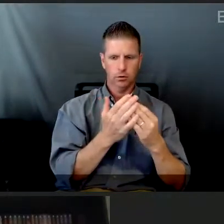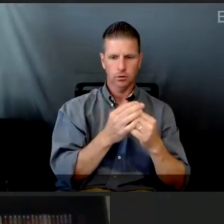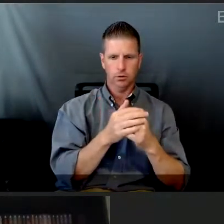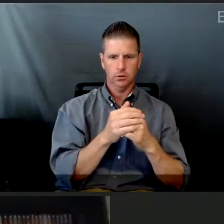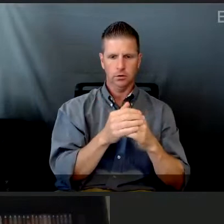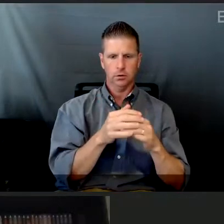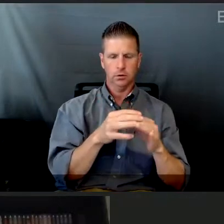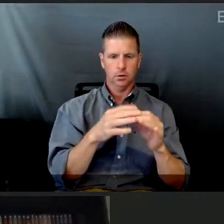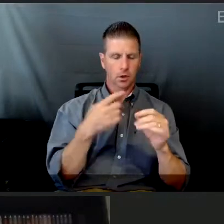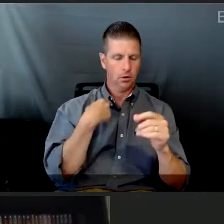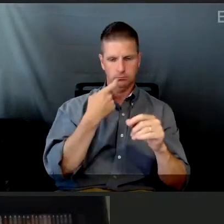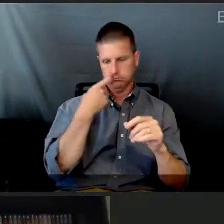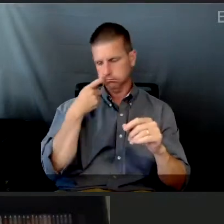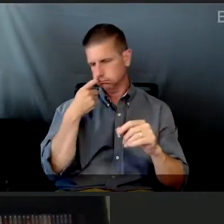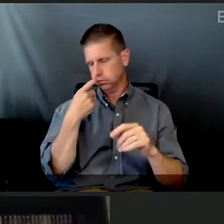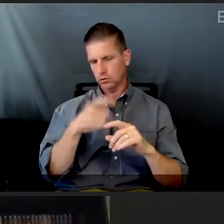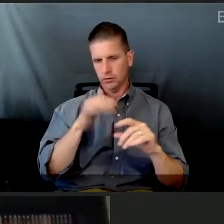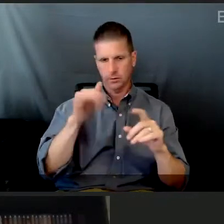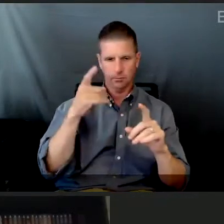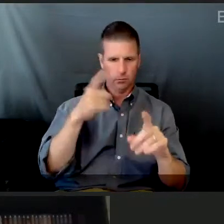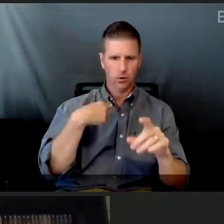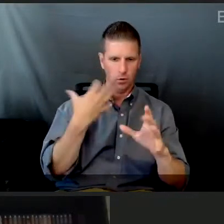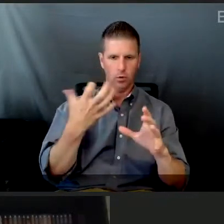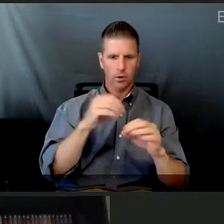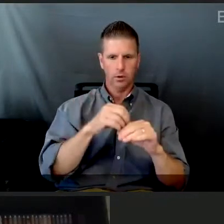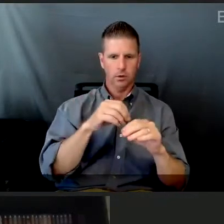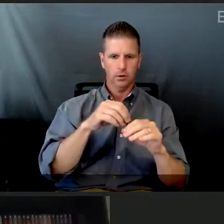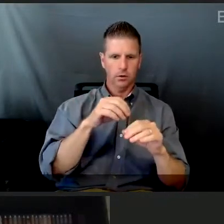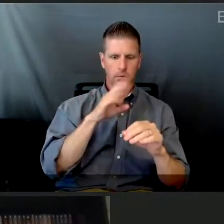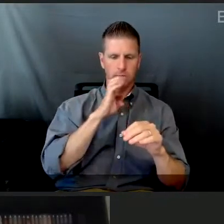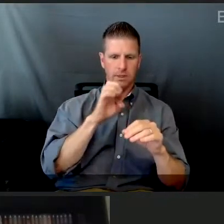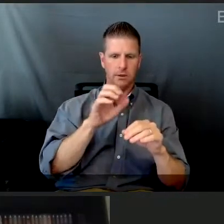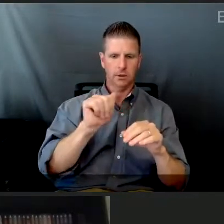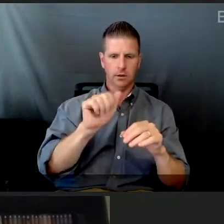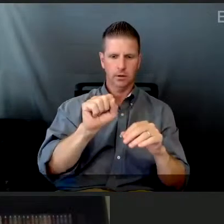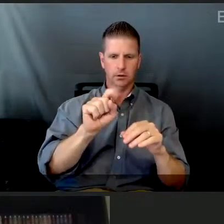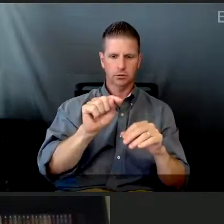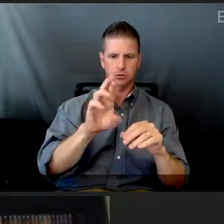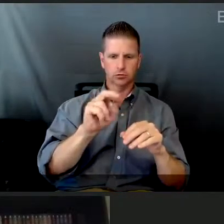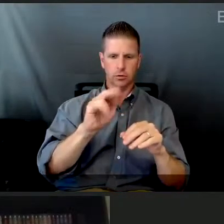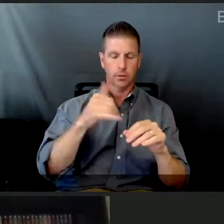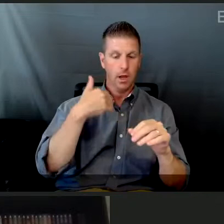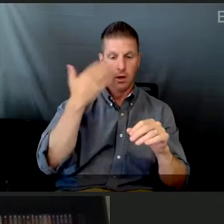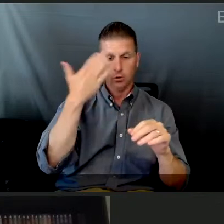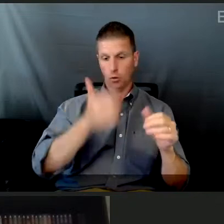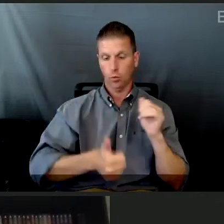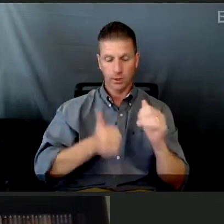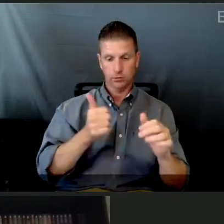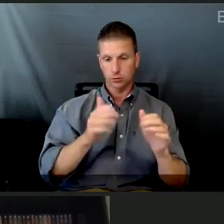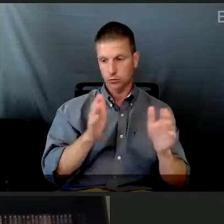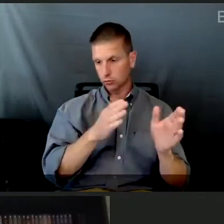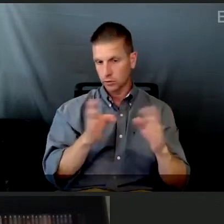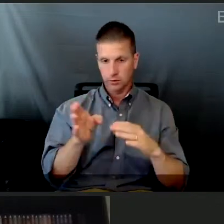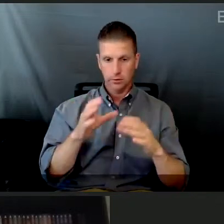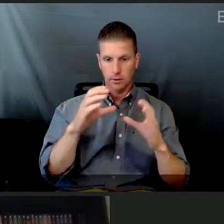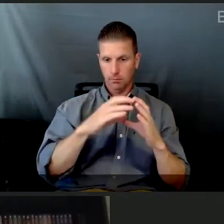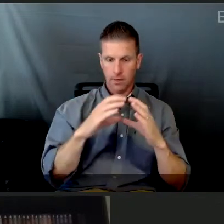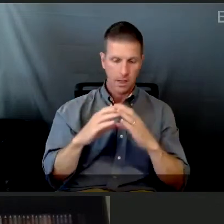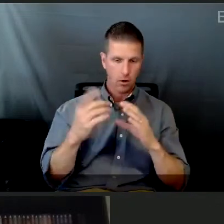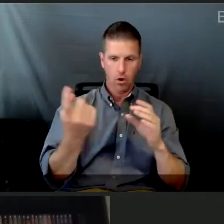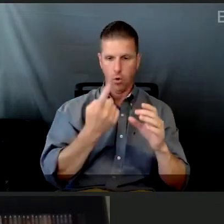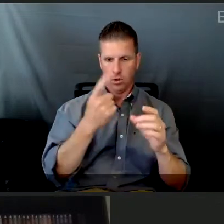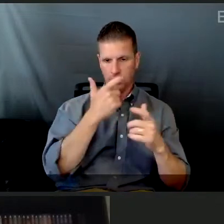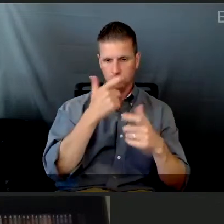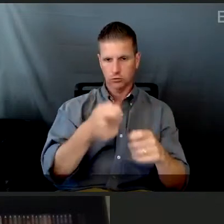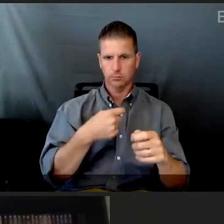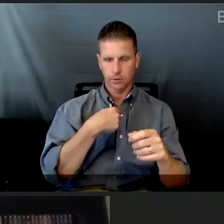and I was hooked from that point on. I knew that I wanted to be an astronomer. I didn't know which direction I wanted to go in. The planets always interested me.